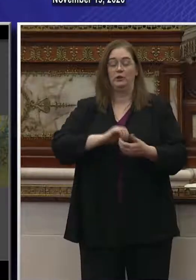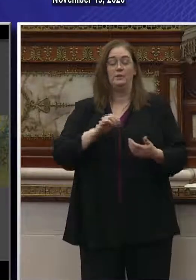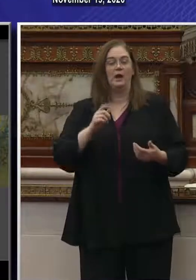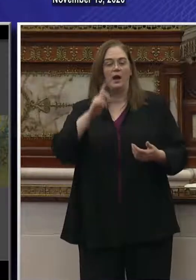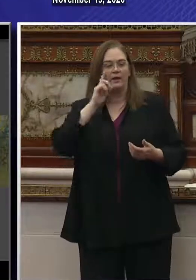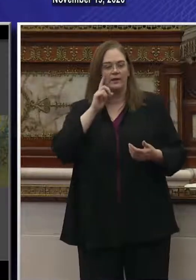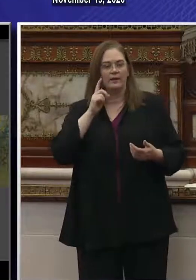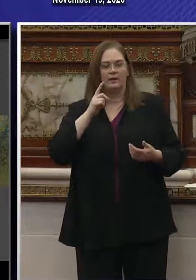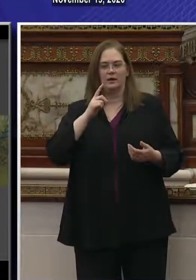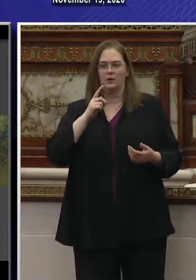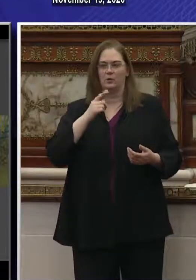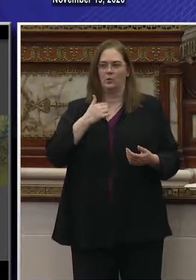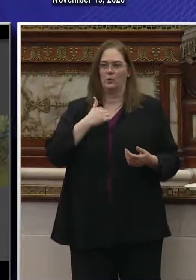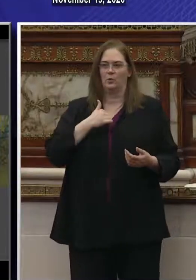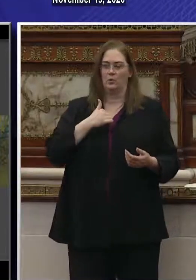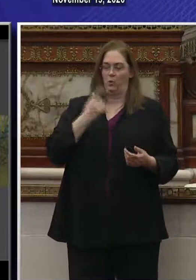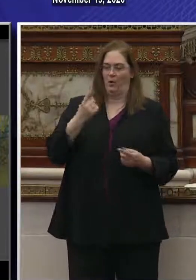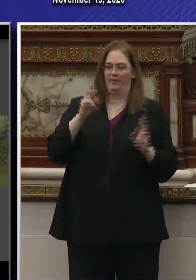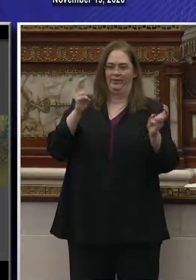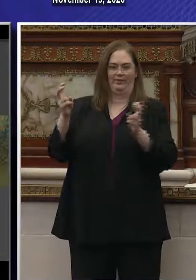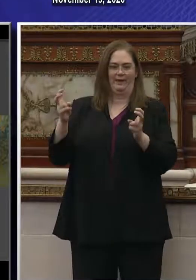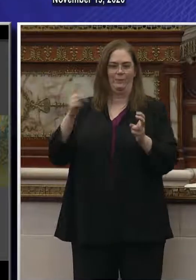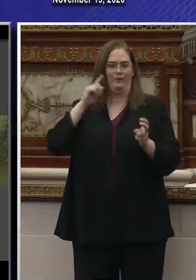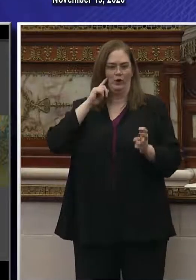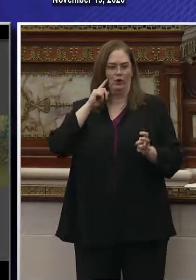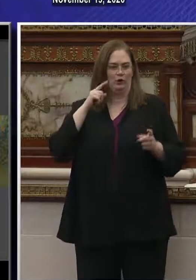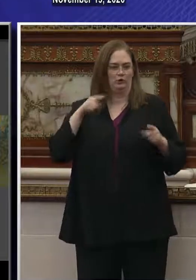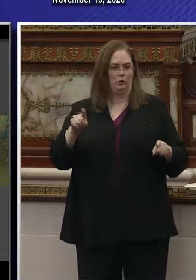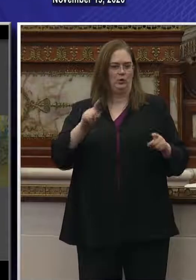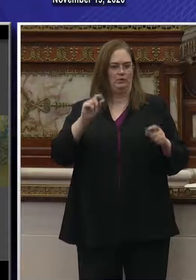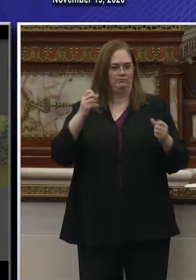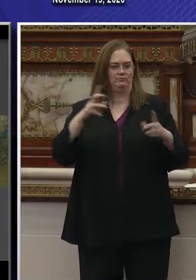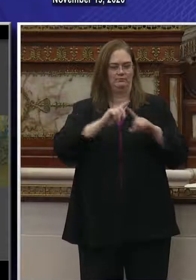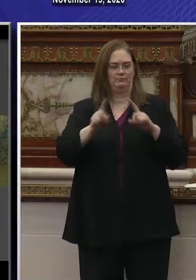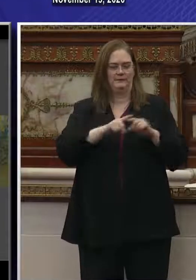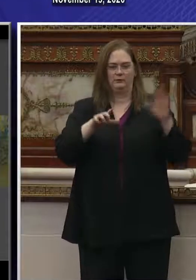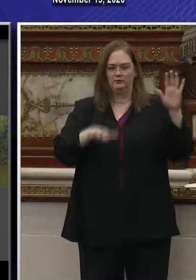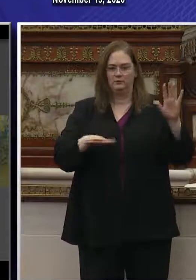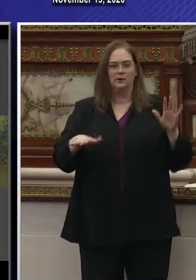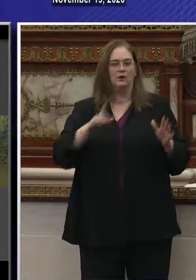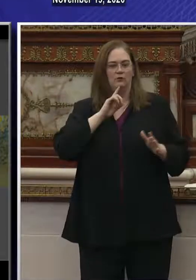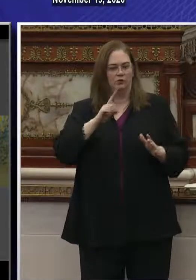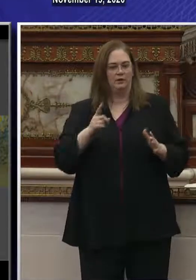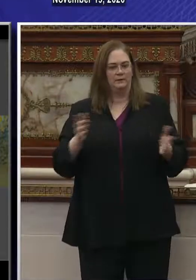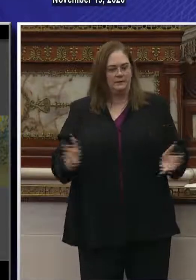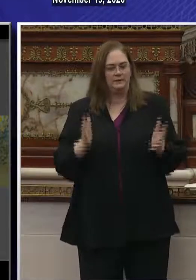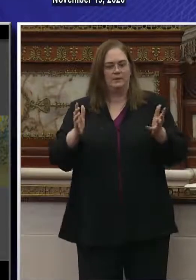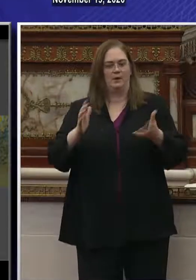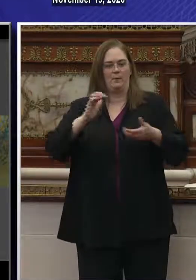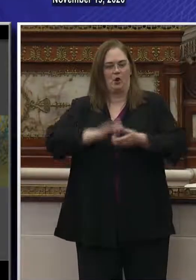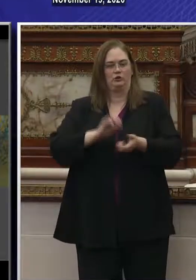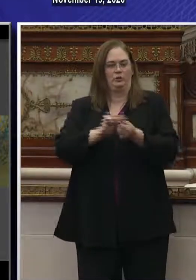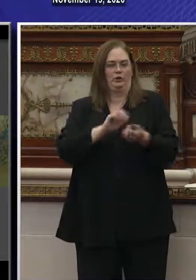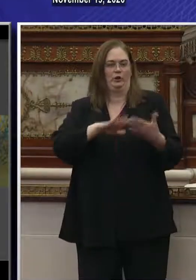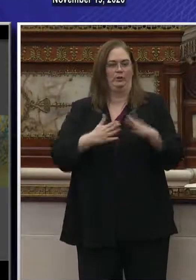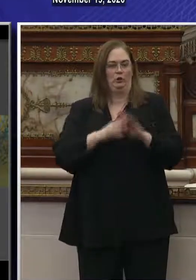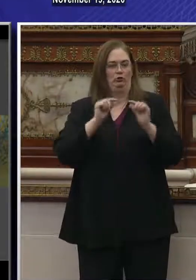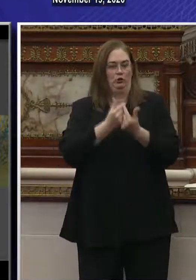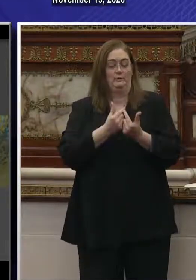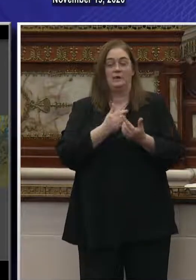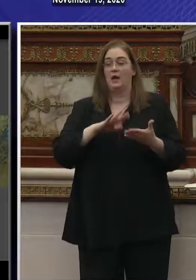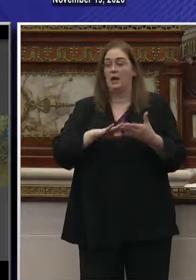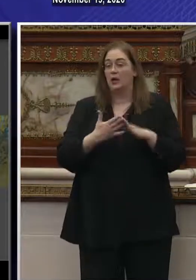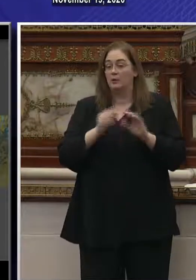I think one of the themes we've heard throughout today's testimonies has really focused on partnerships with community groups. And